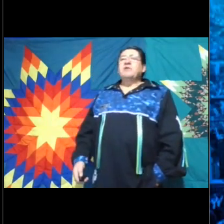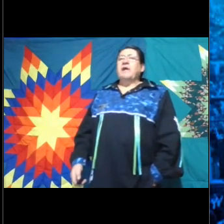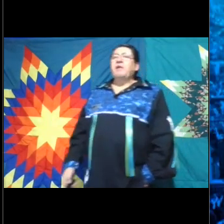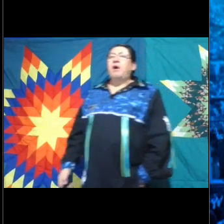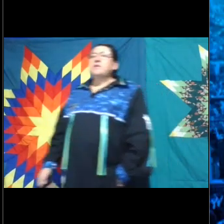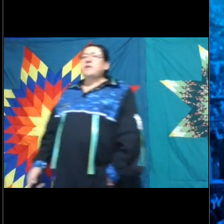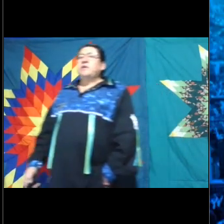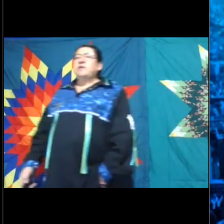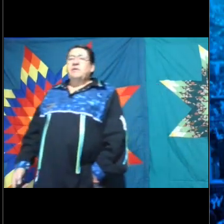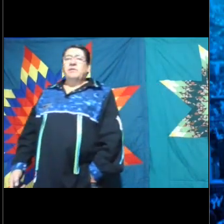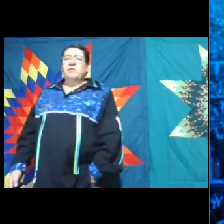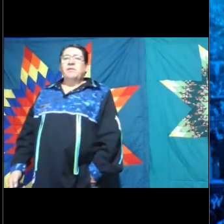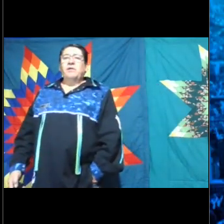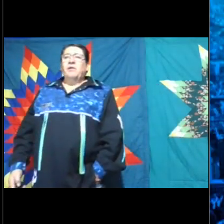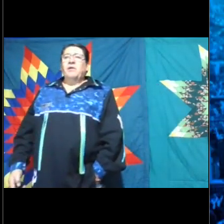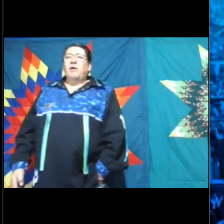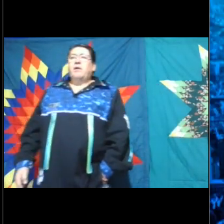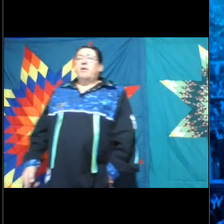Now, technology,